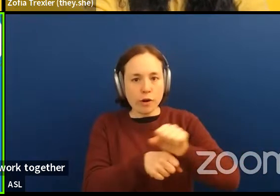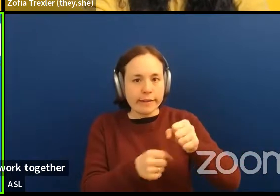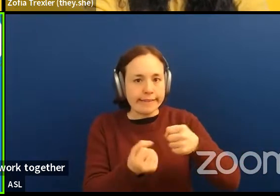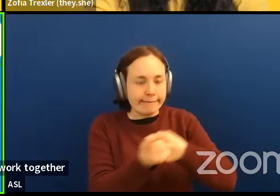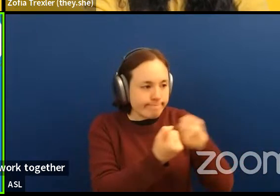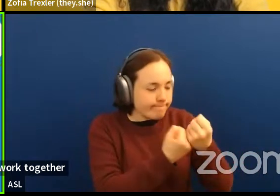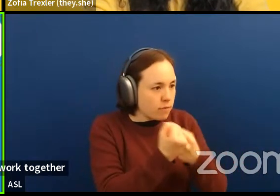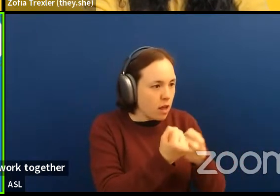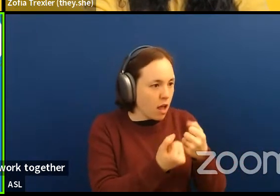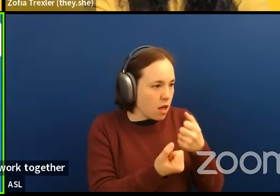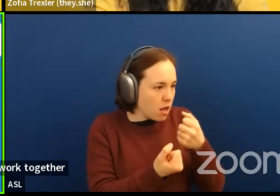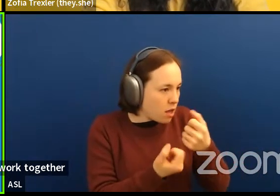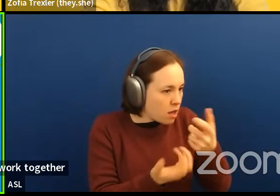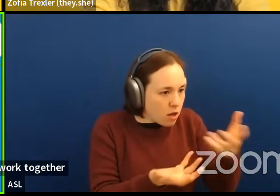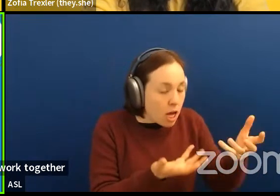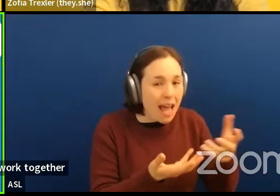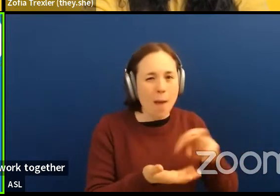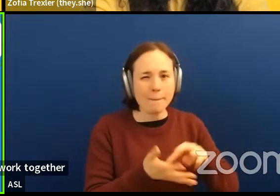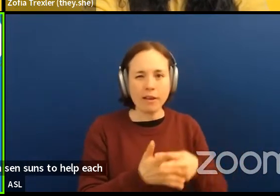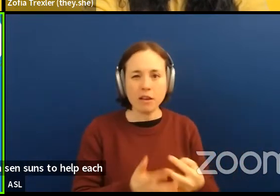So it's not just one person.